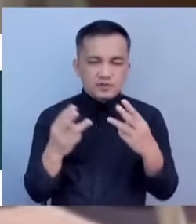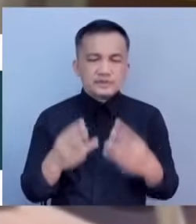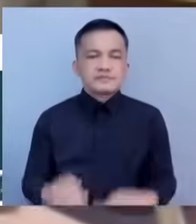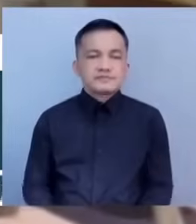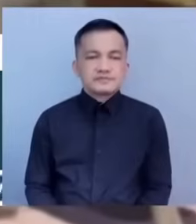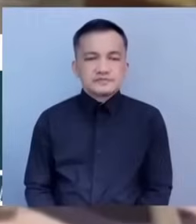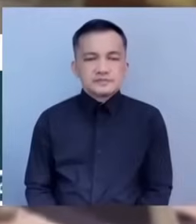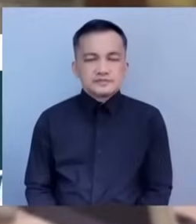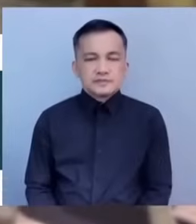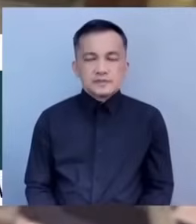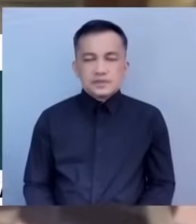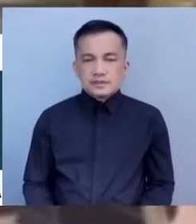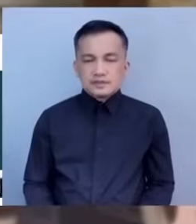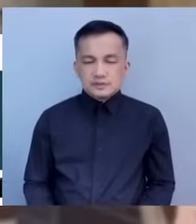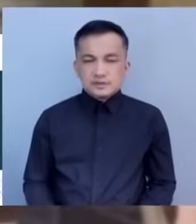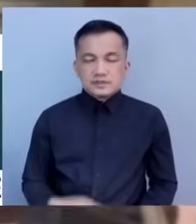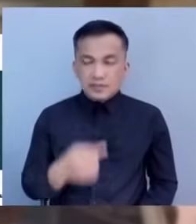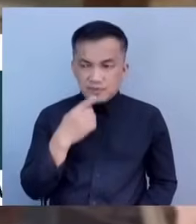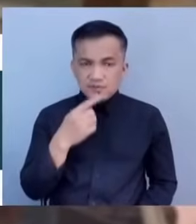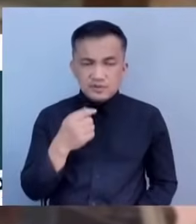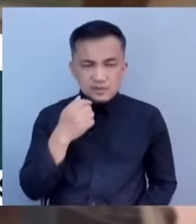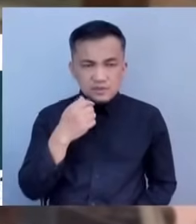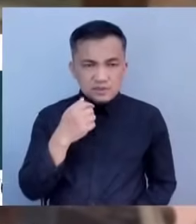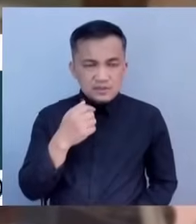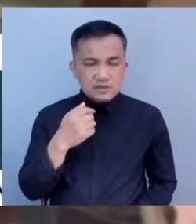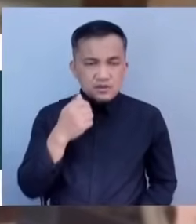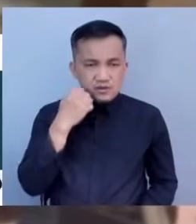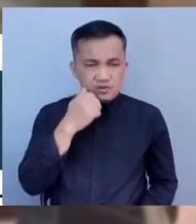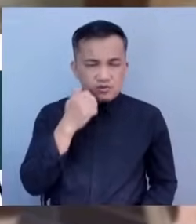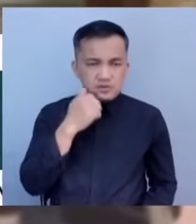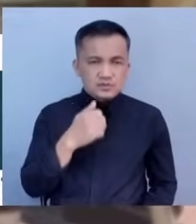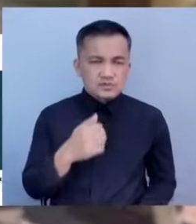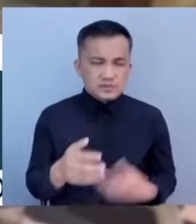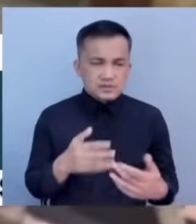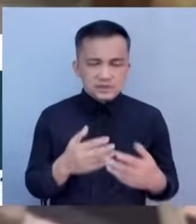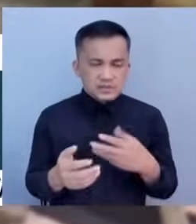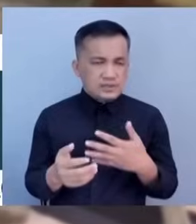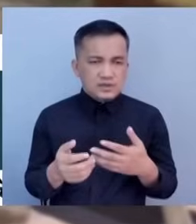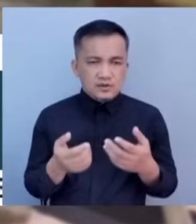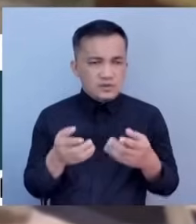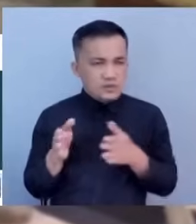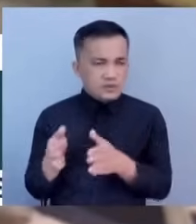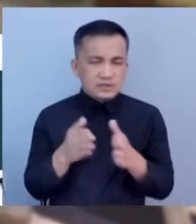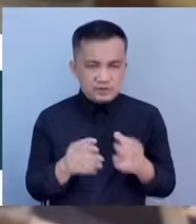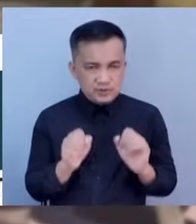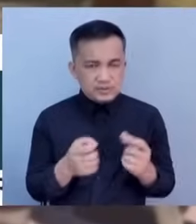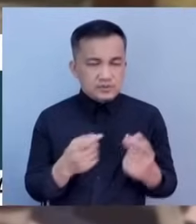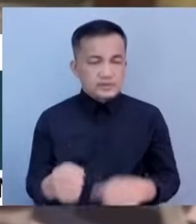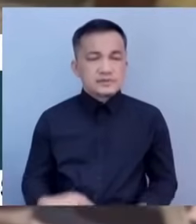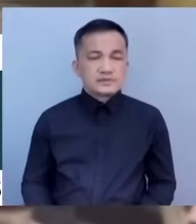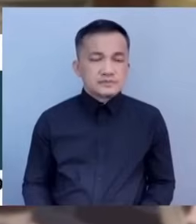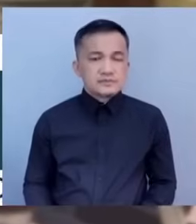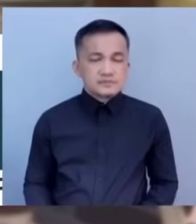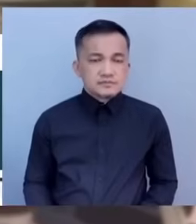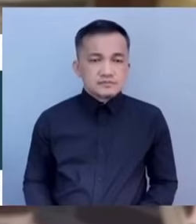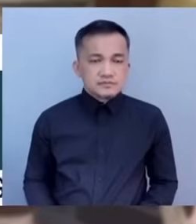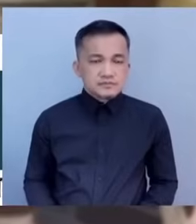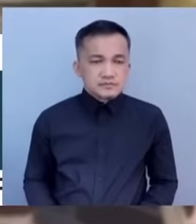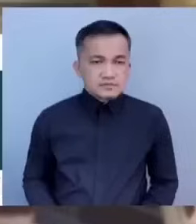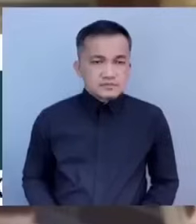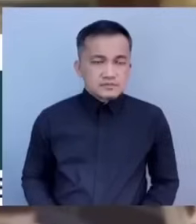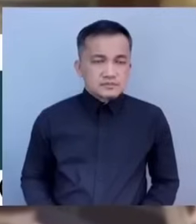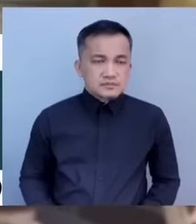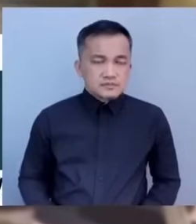naman talagang iniisip yan. In whatever capacity, kung ano pa man ang pwedeng gawin na makatulong sa investigasyon ng